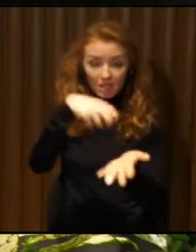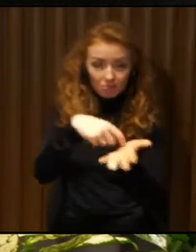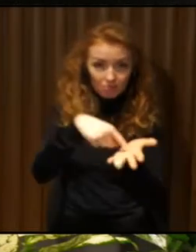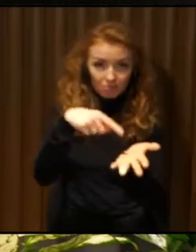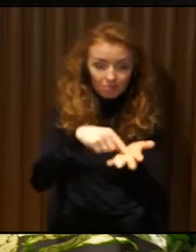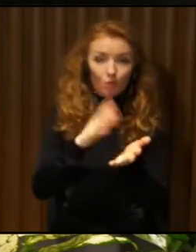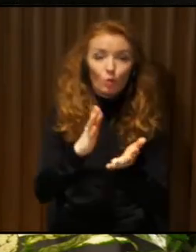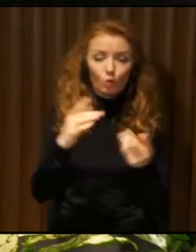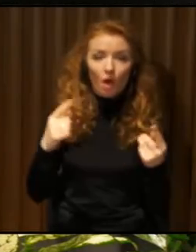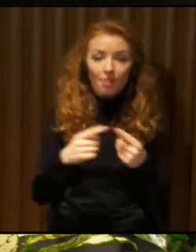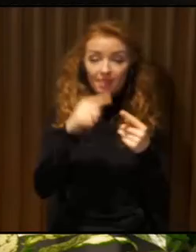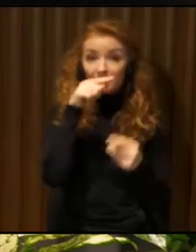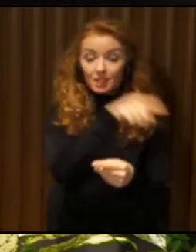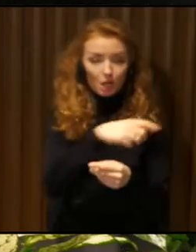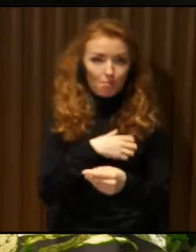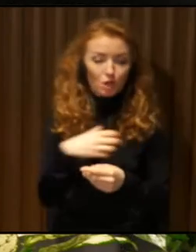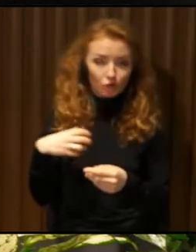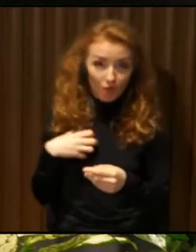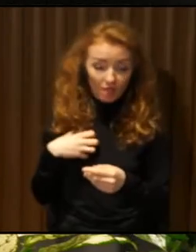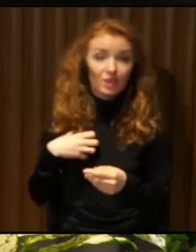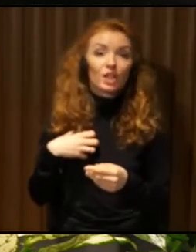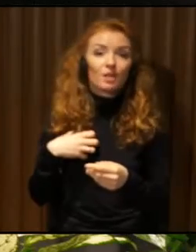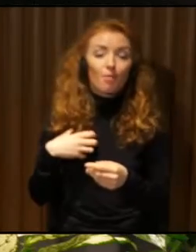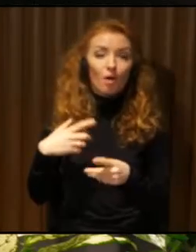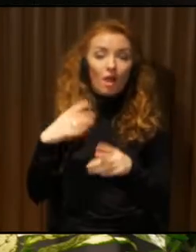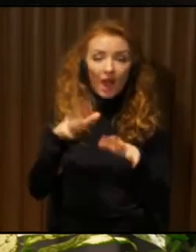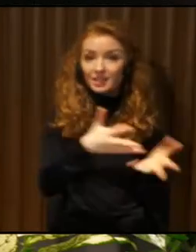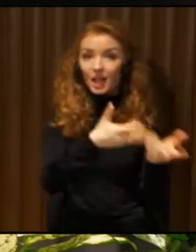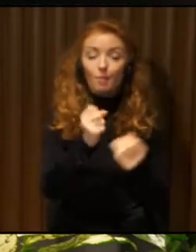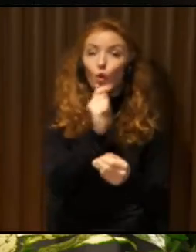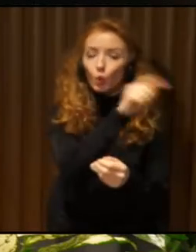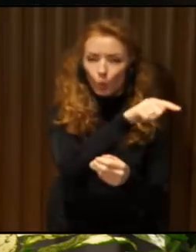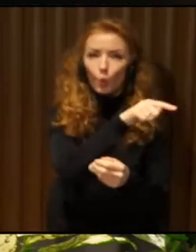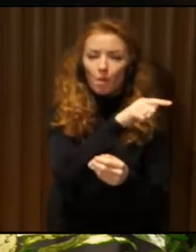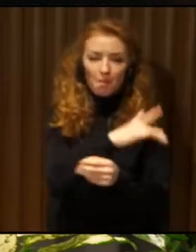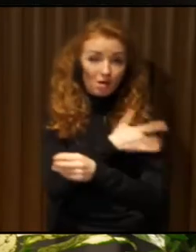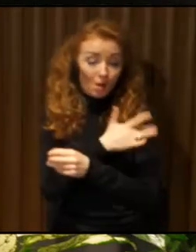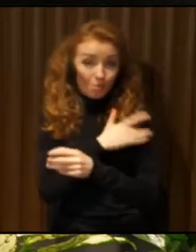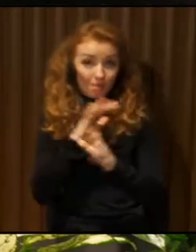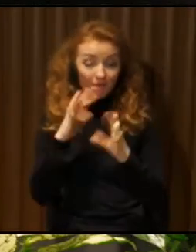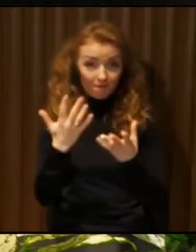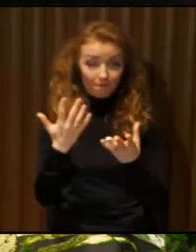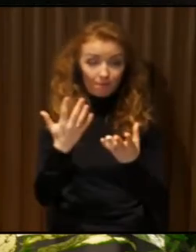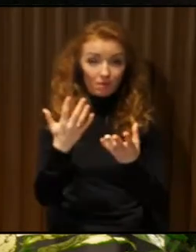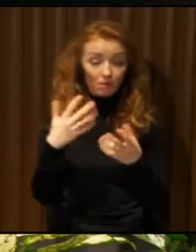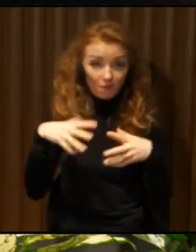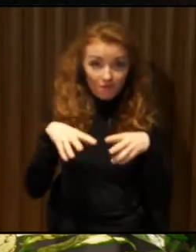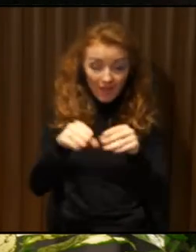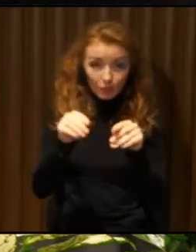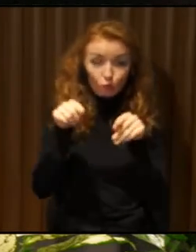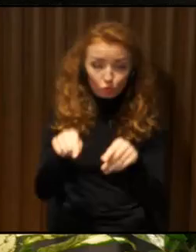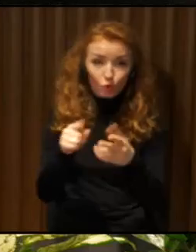services. So when you map these opportunities, do you have also this kind of movement? Let's say we call it tourism